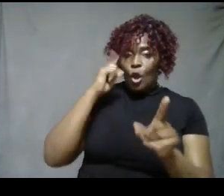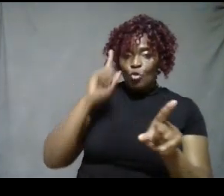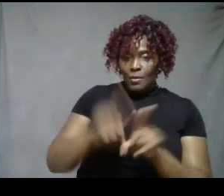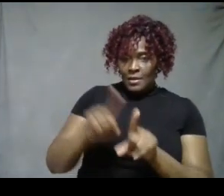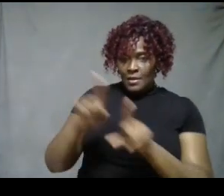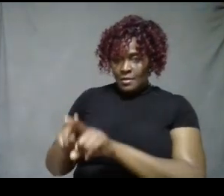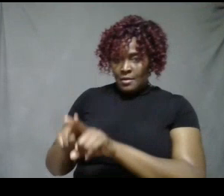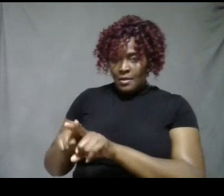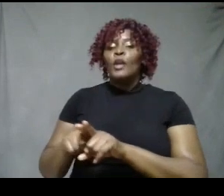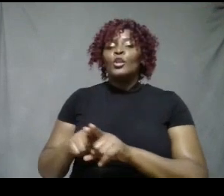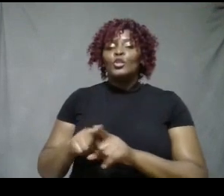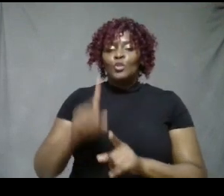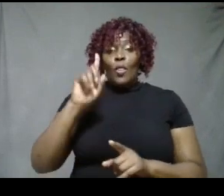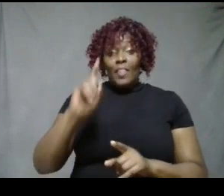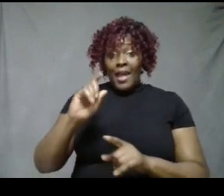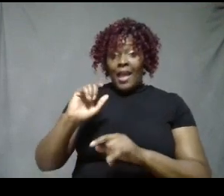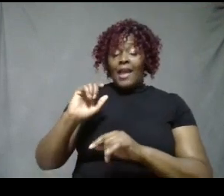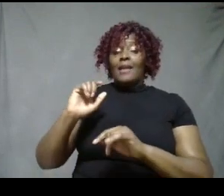have been